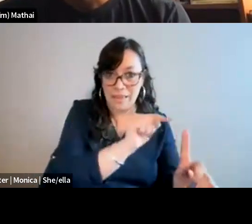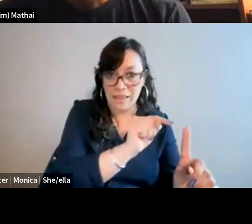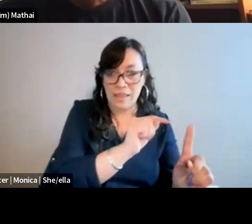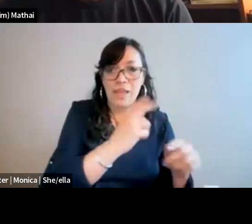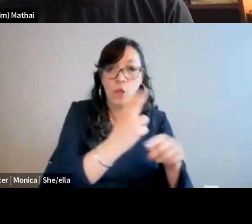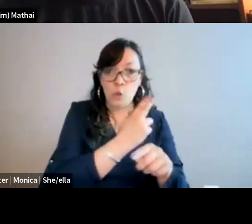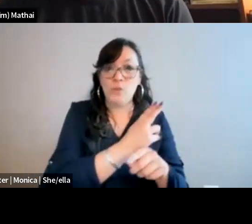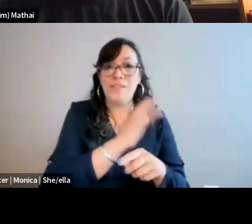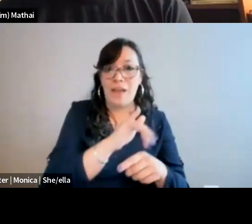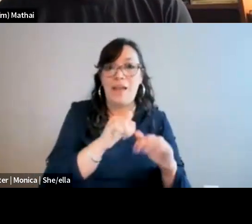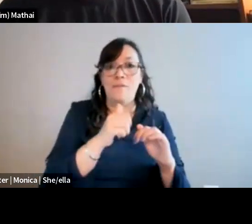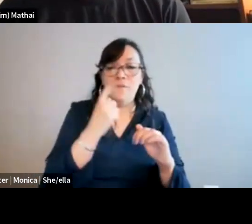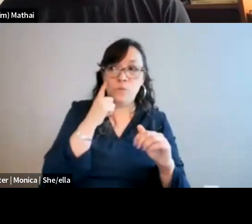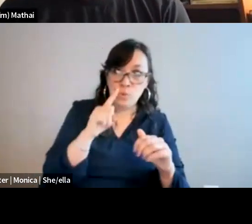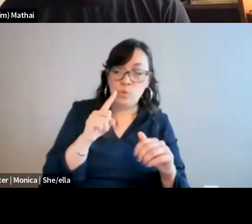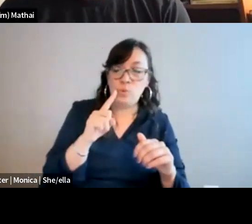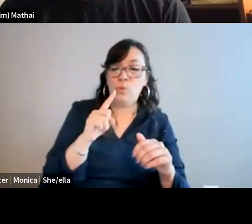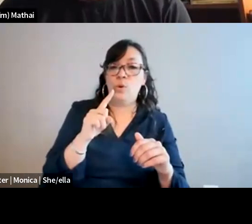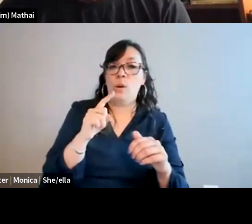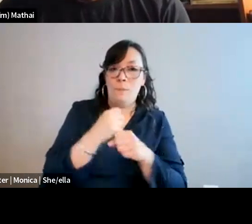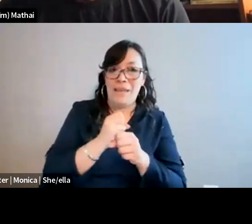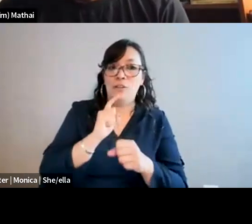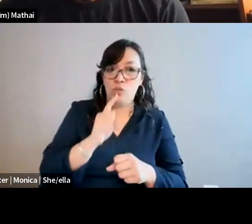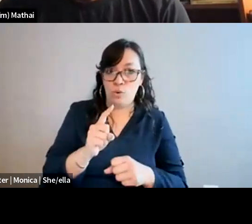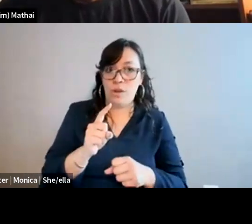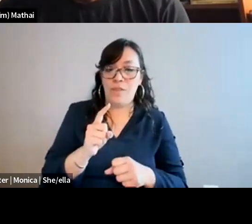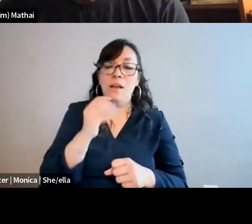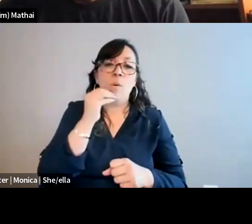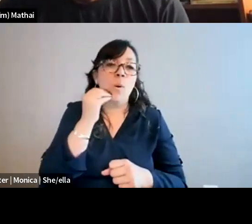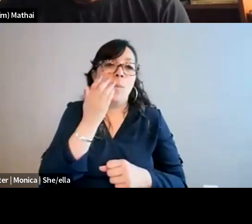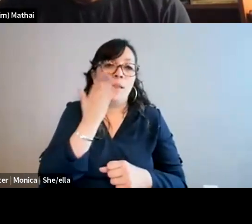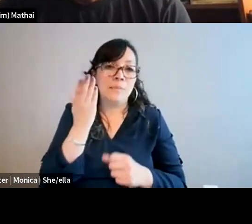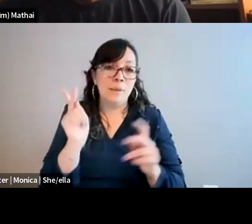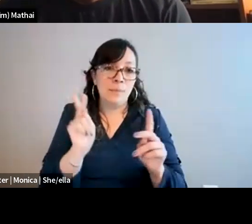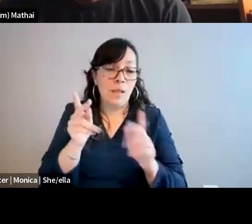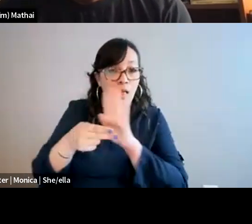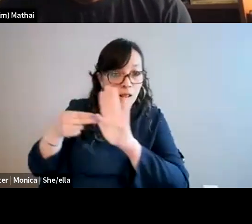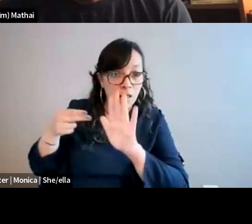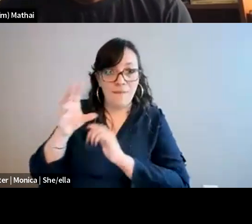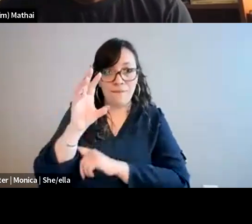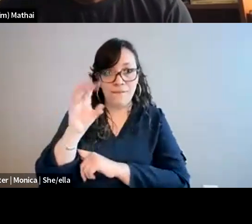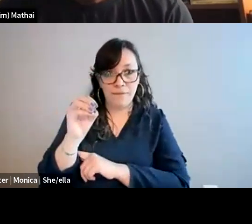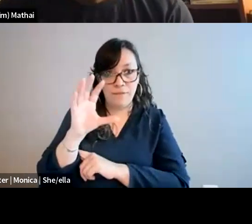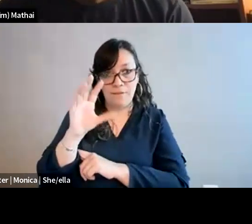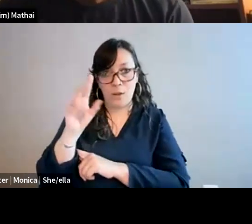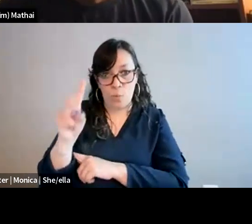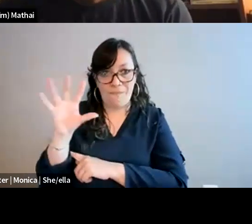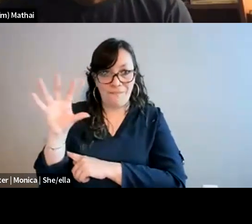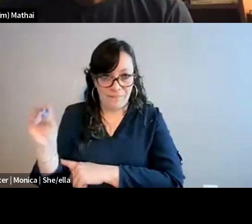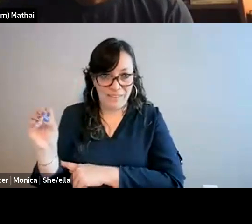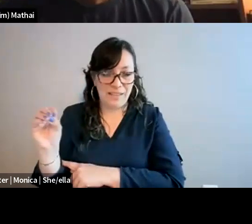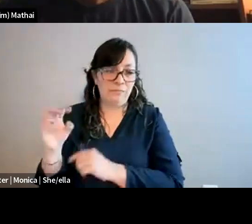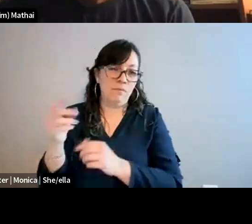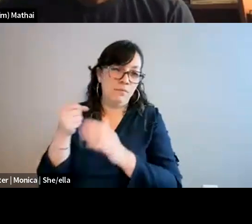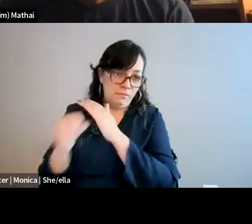for unhoused black and brown people to be 5150. For example, if you see, I'll give you a quick example and then